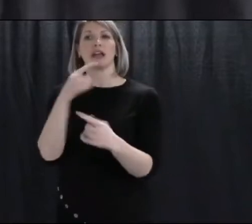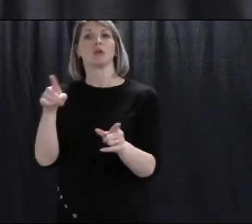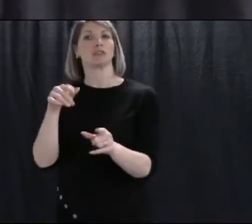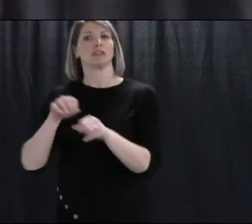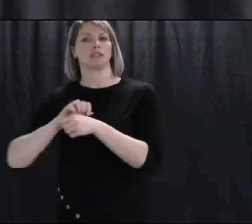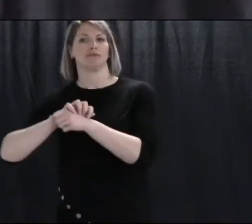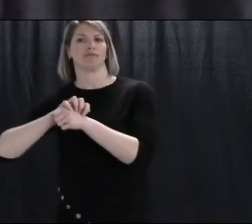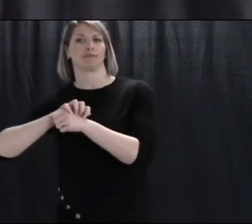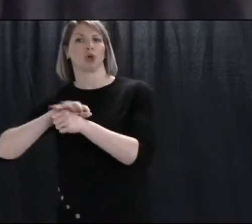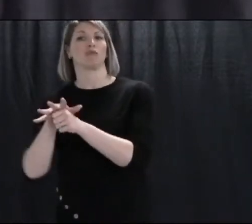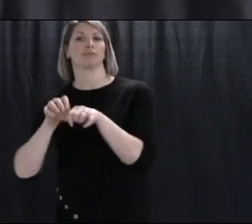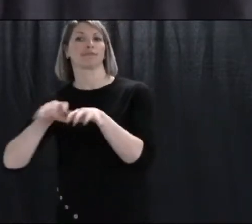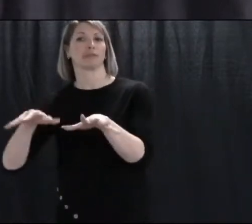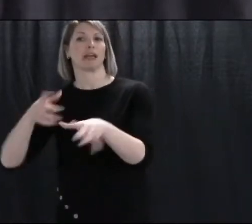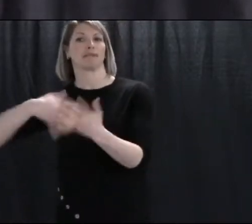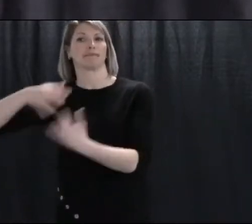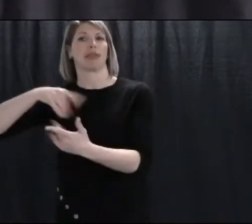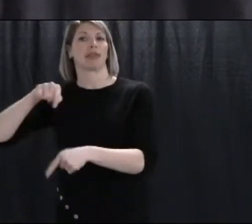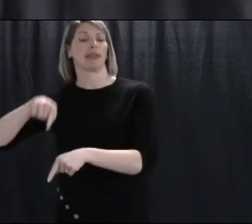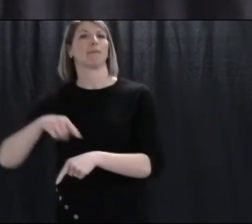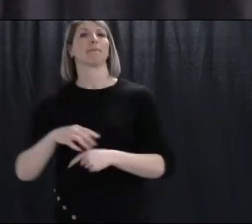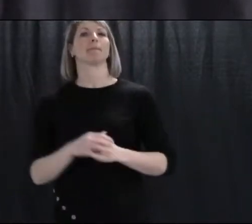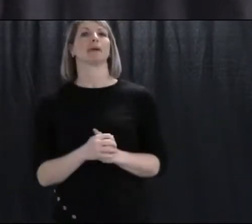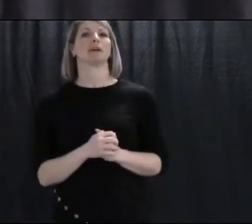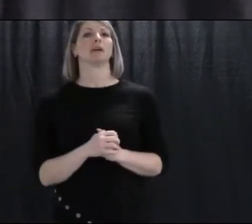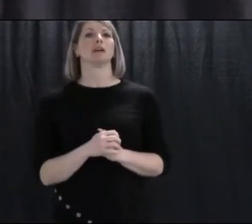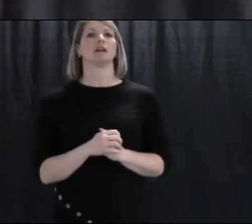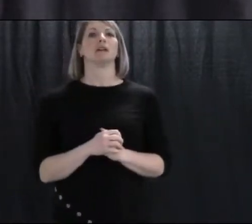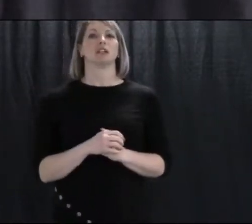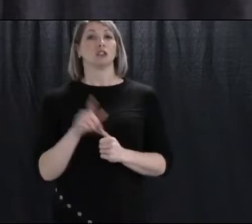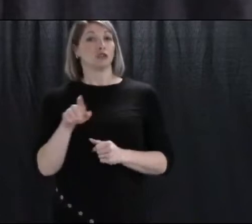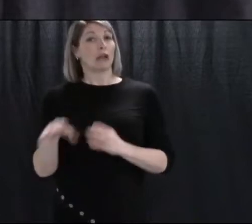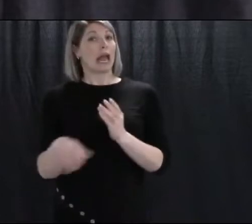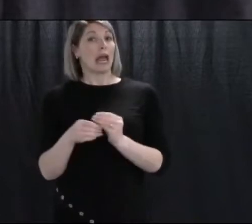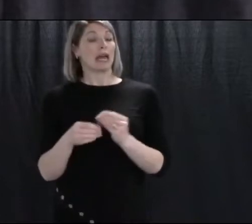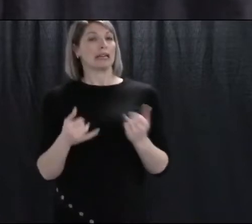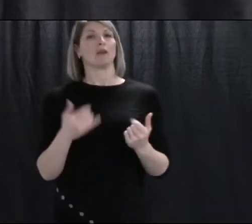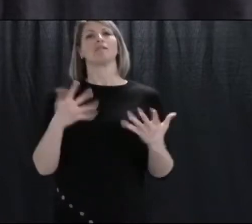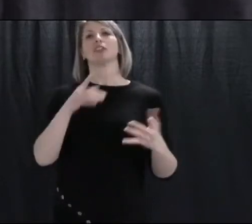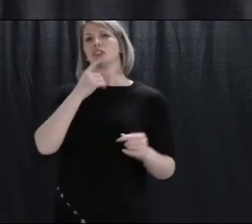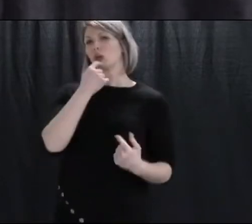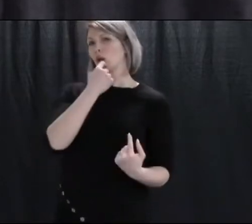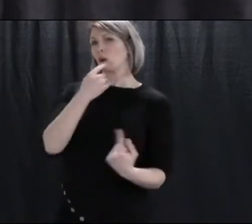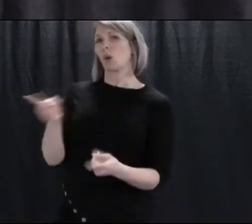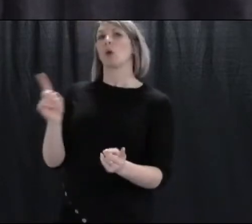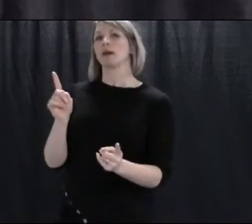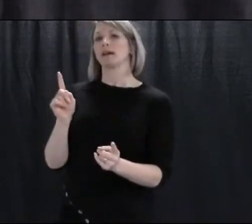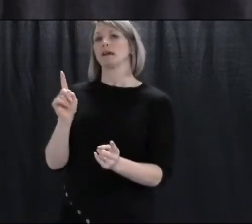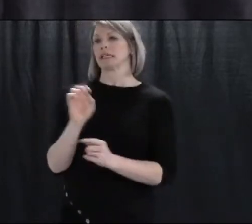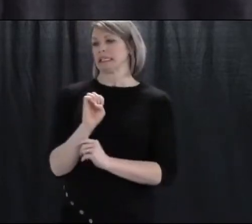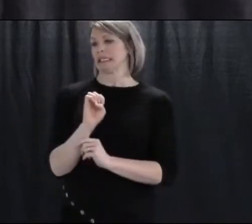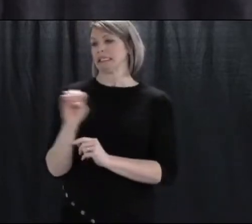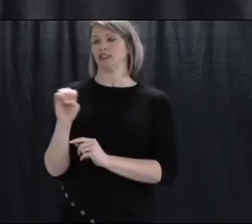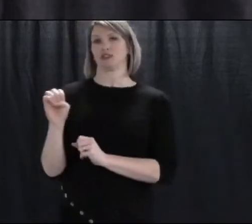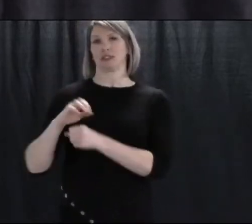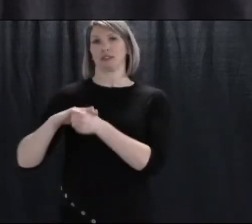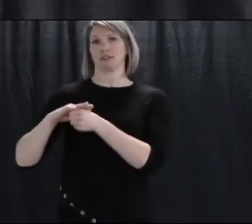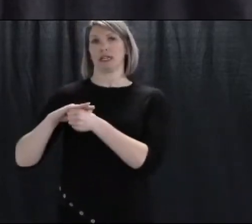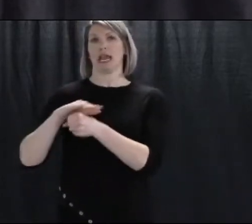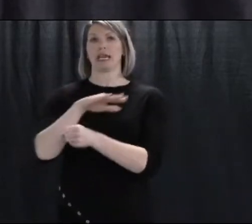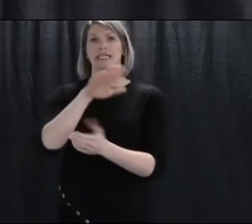So at the moment, we have released that the people are in Eastern, that the number of cases that were in Eastern